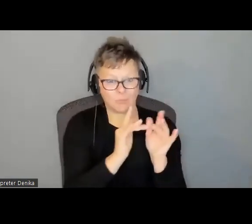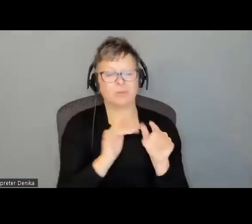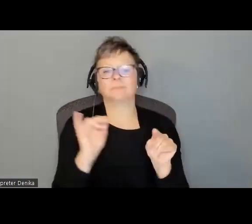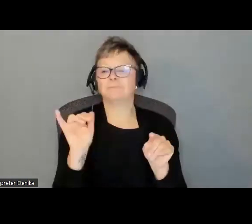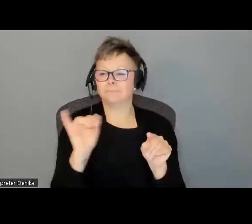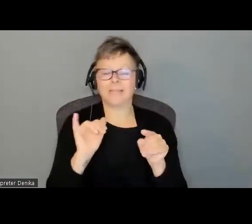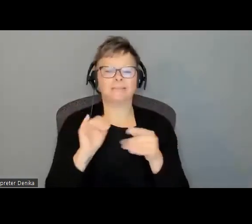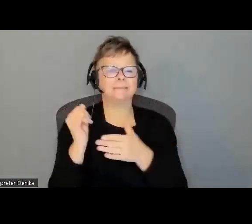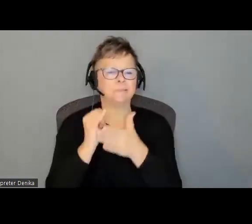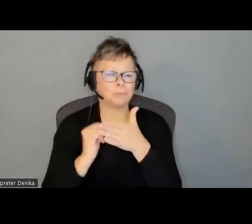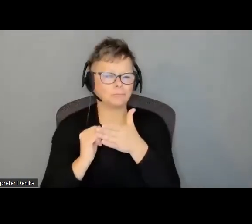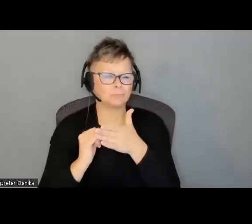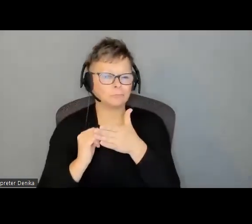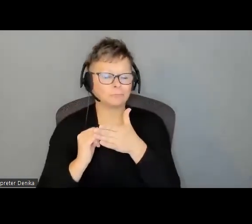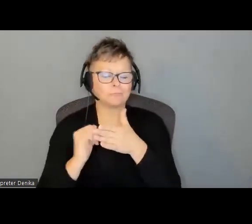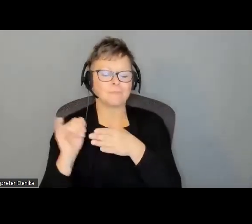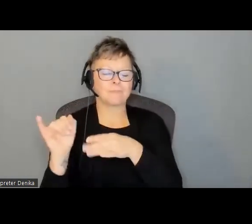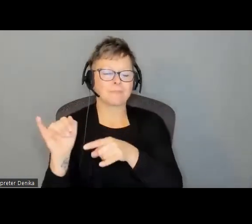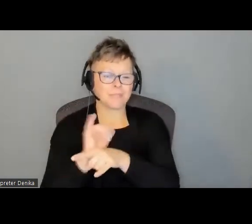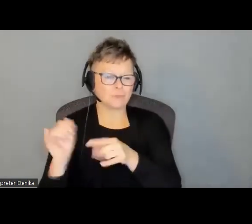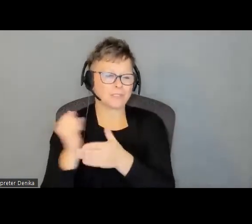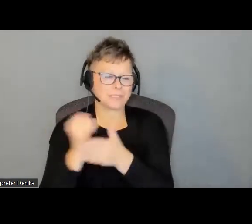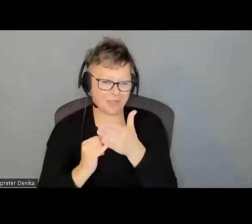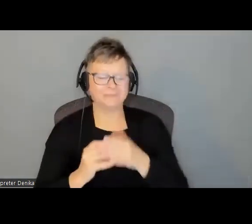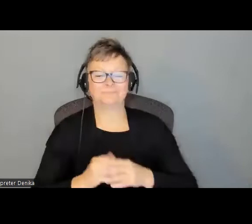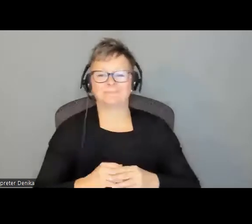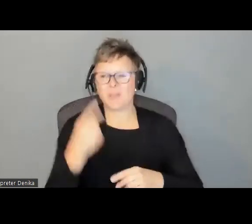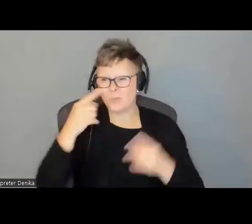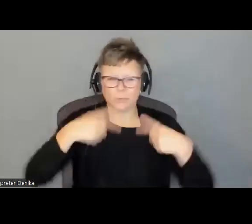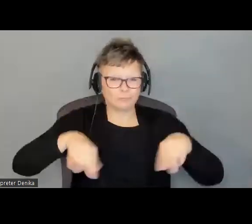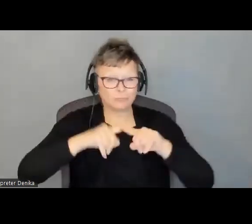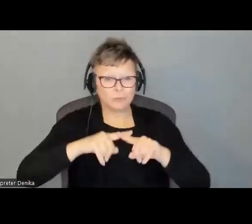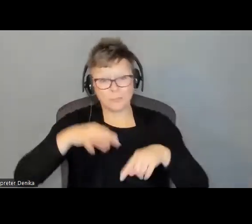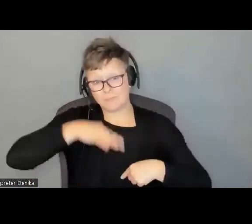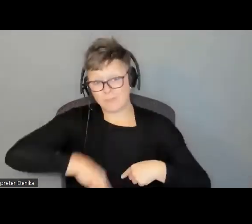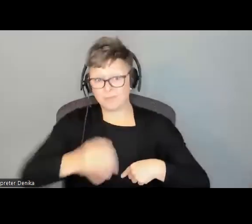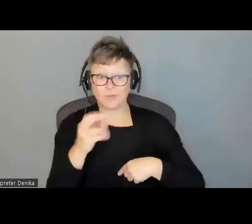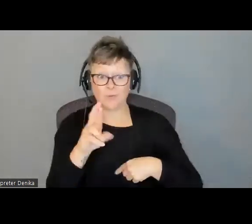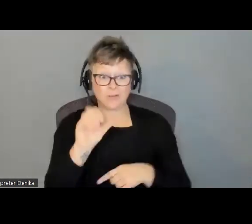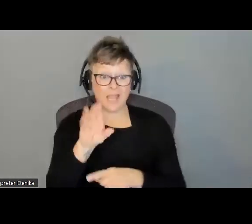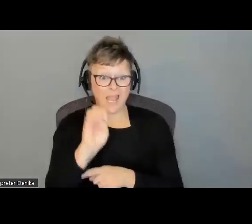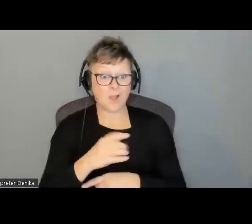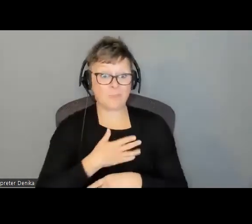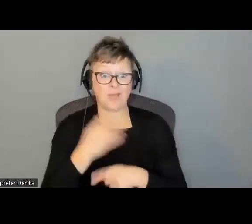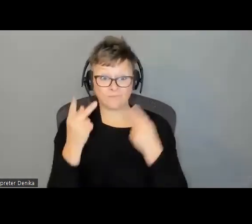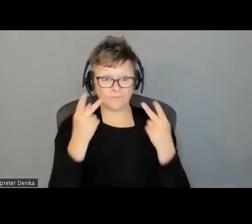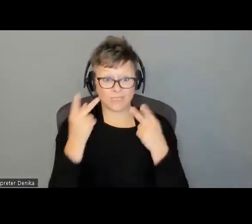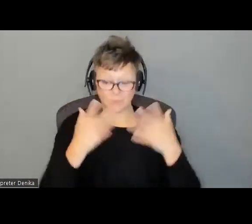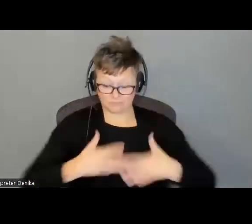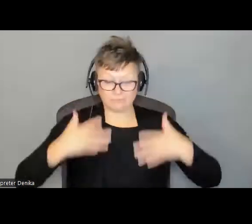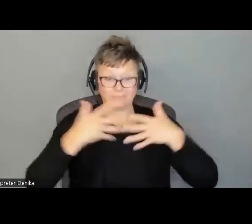Design. For anyone who may benefit or may care about my visual description, I have a pasty face,